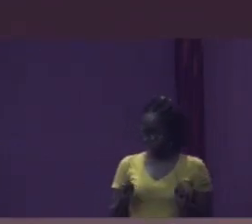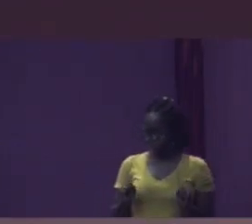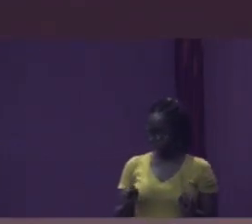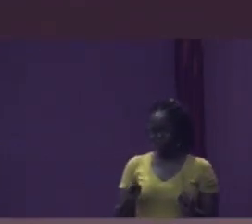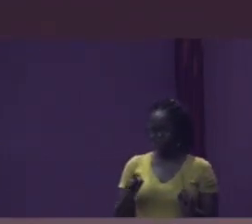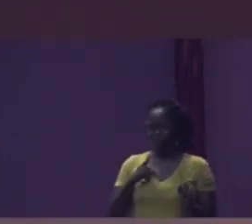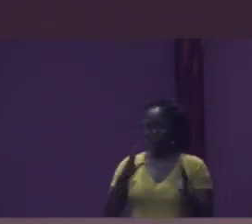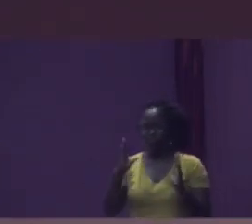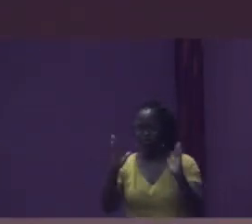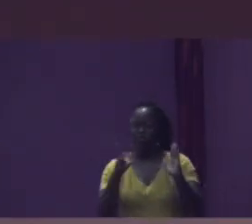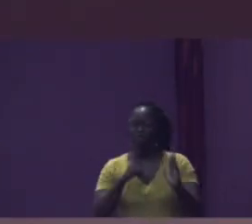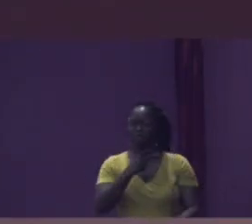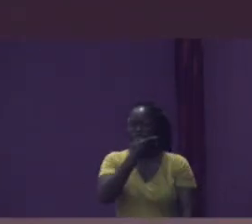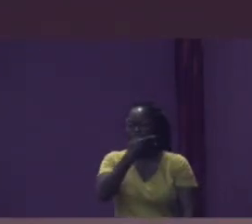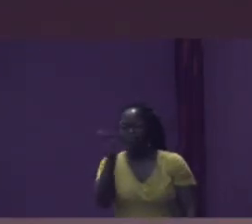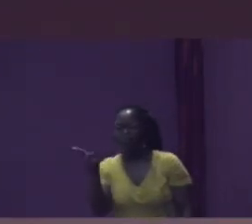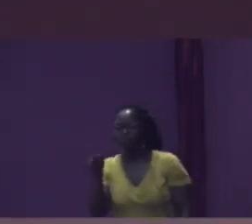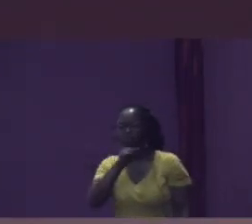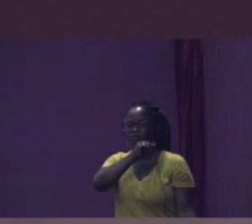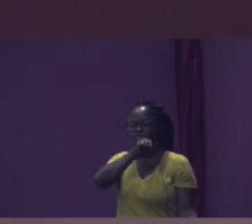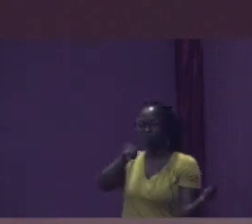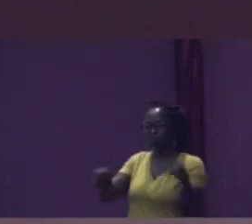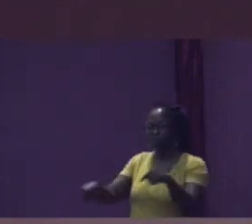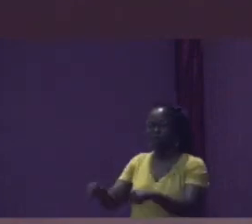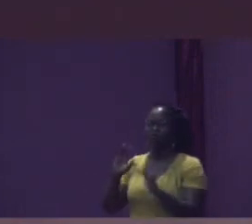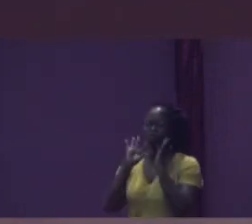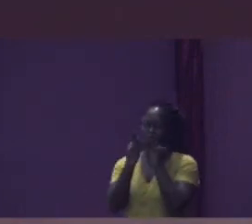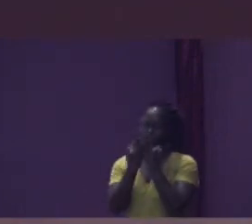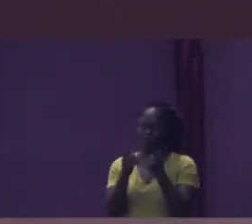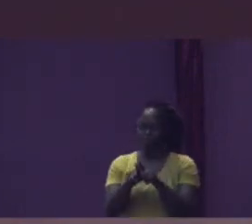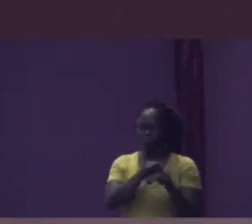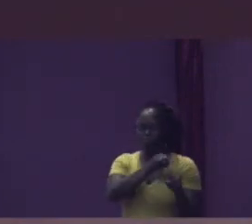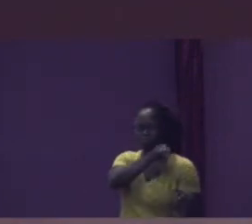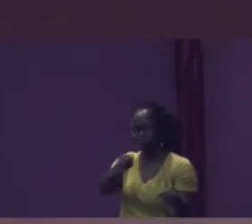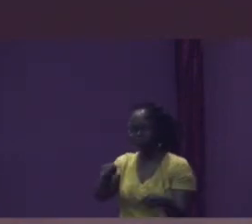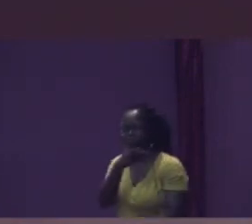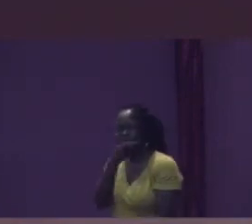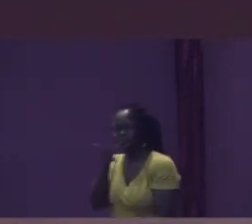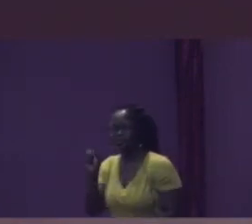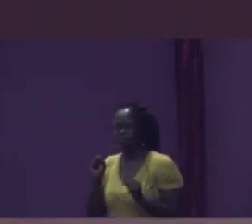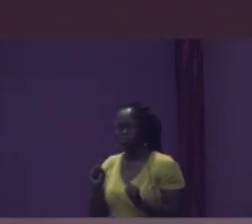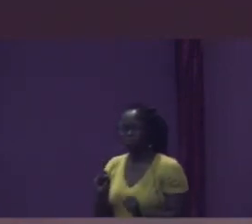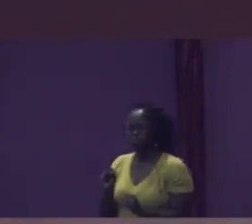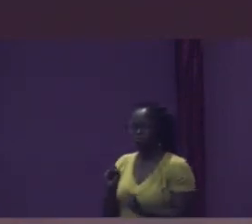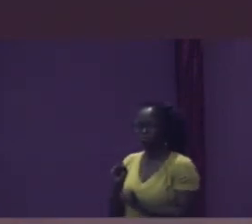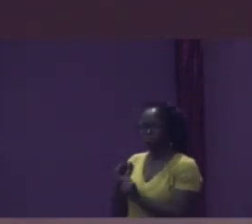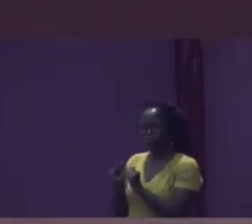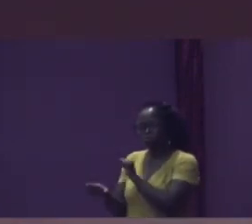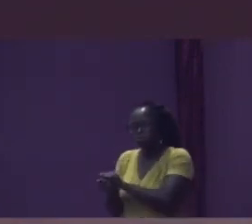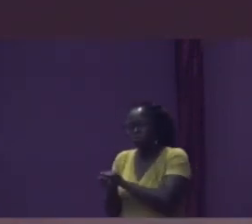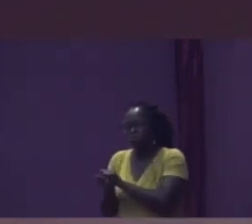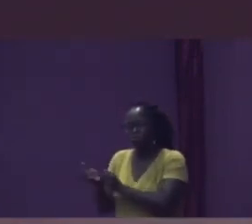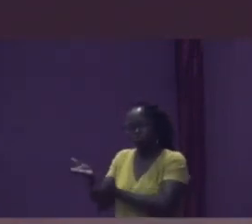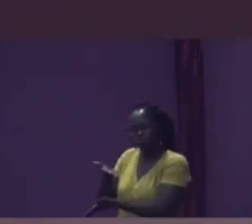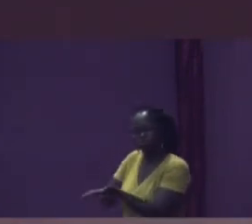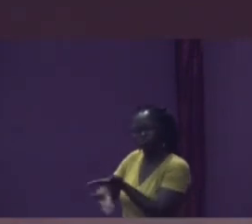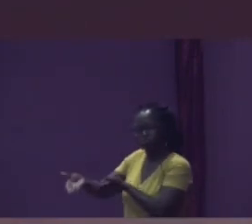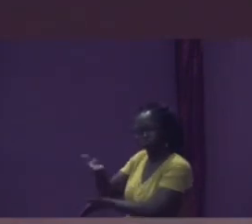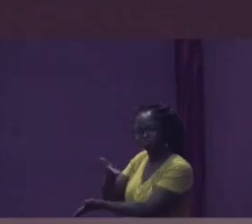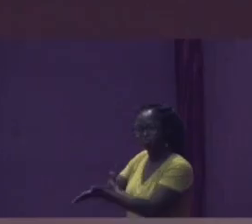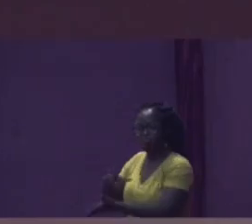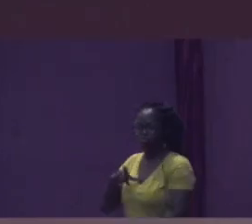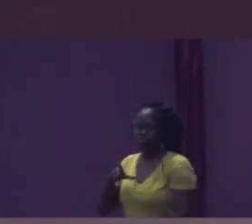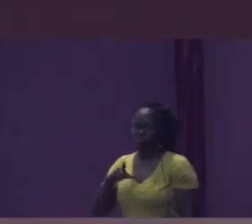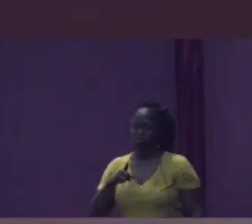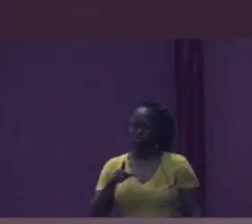her family come in and stay in what was a small room, but at least a private room for the course of that time. So the baby's